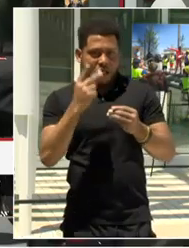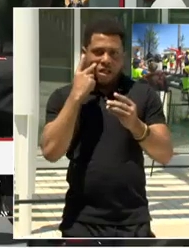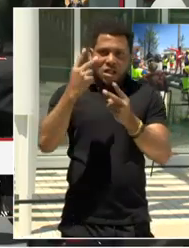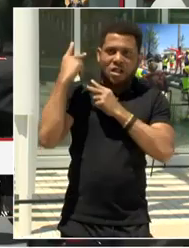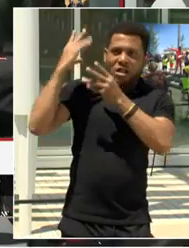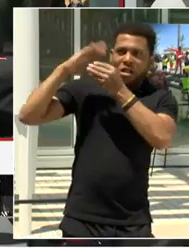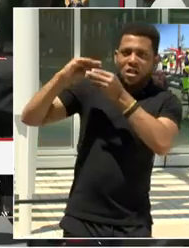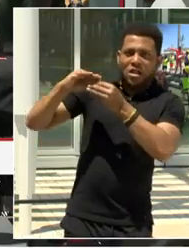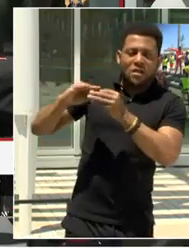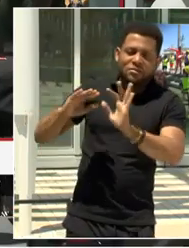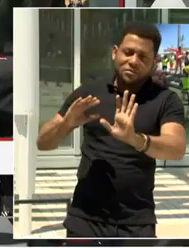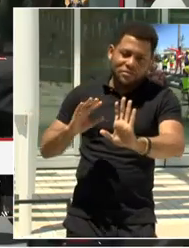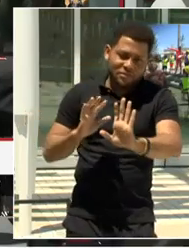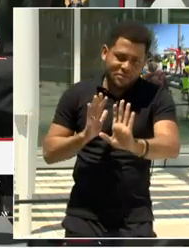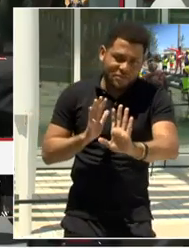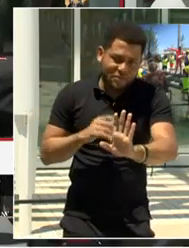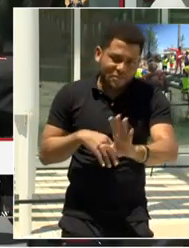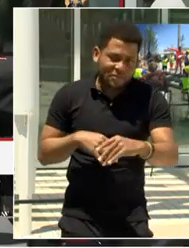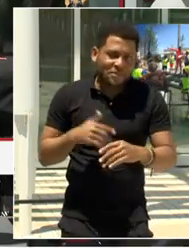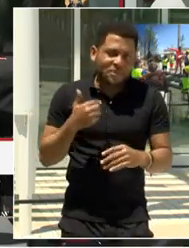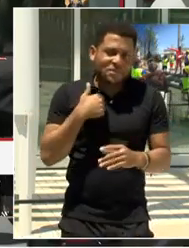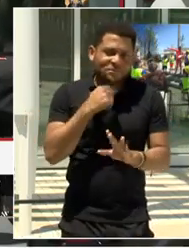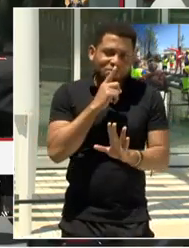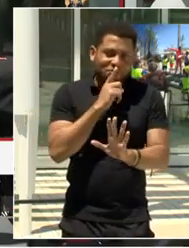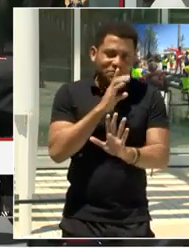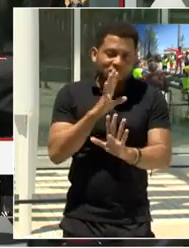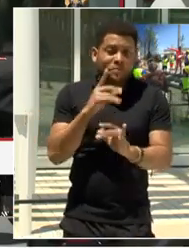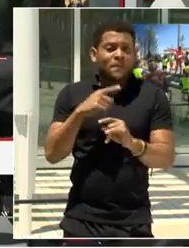to recognize that when I got down to the